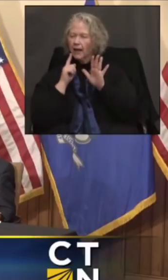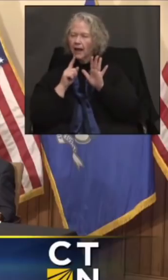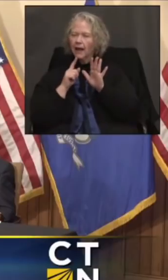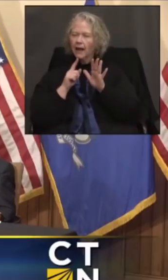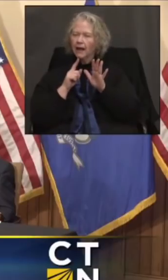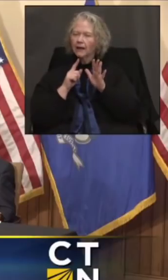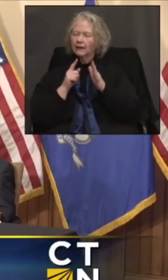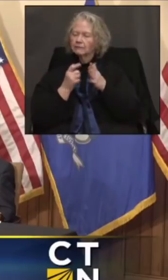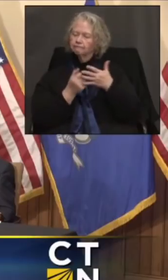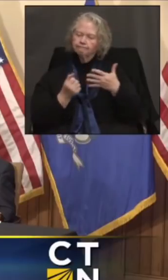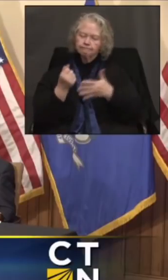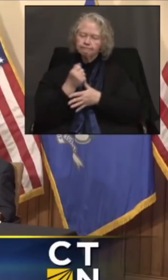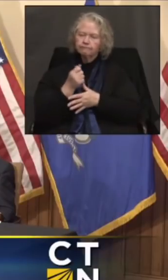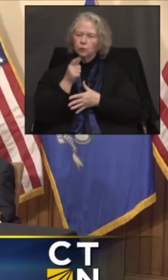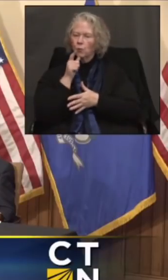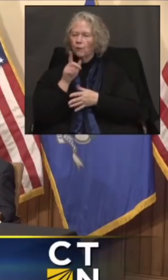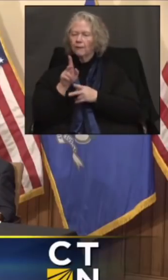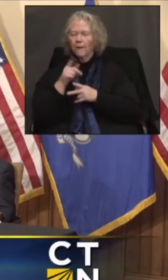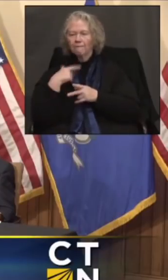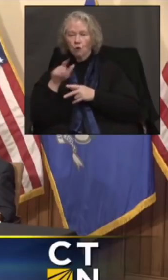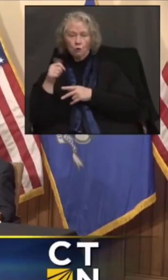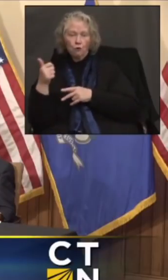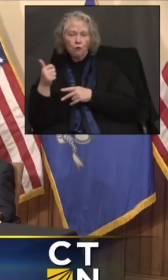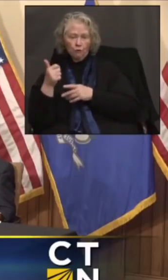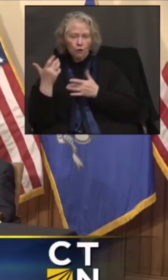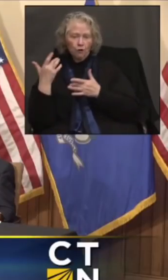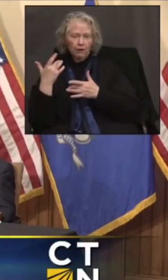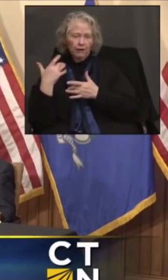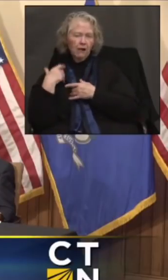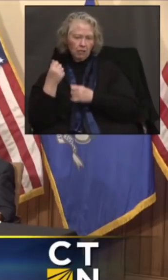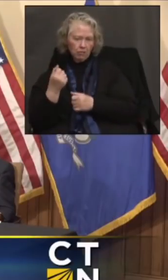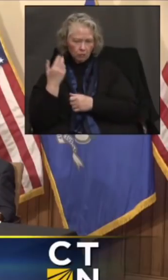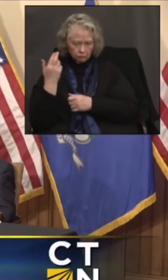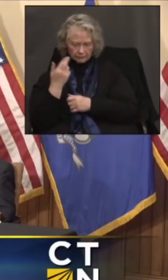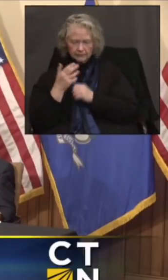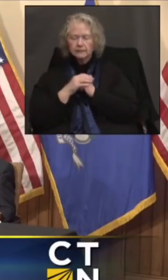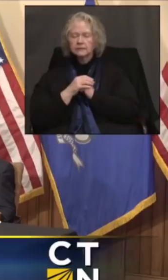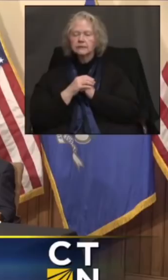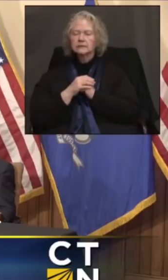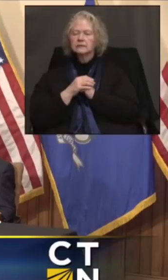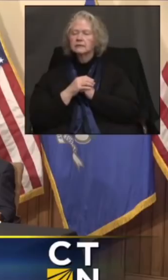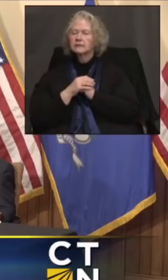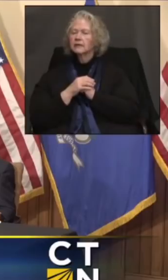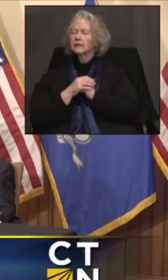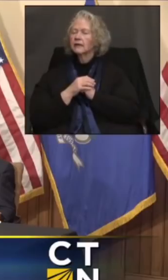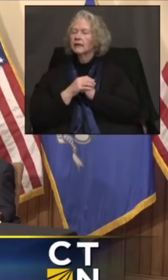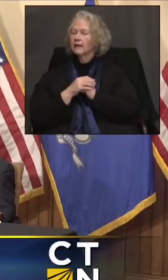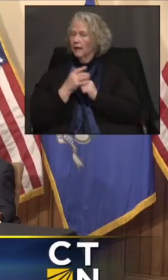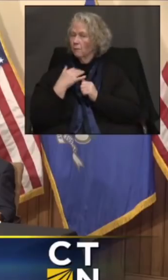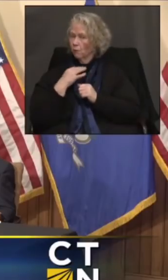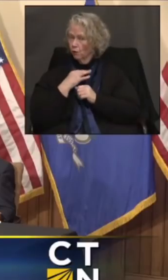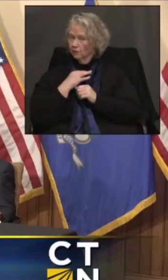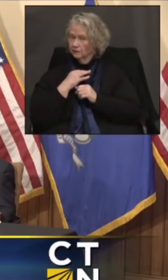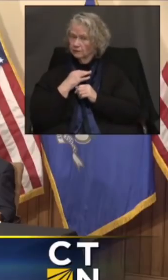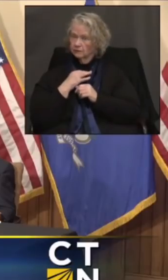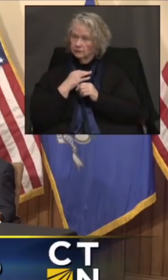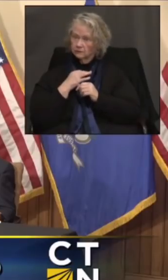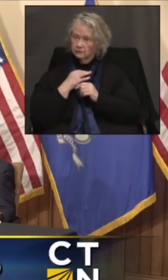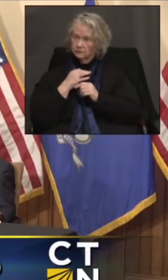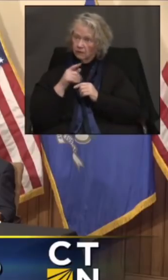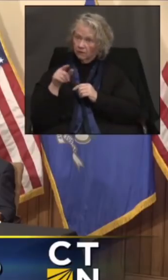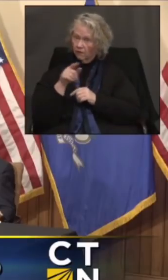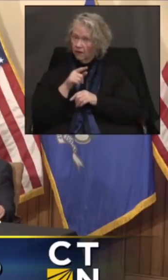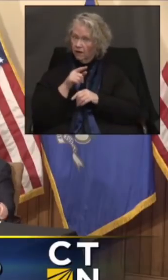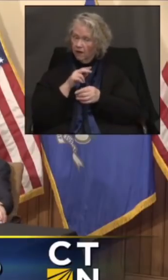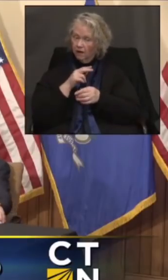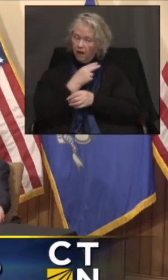pre-existing conditions. Josh sort of discussed this with us last week. I was just wondering, is this something that hospitals are doing in coordination with